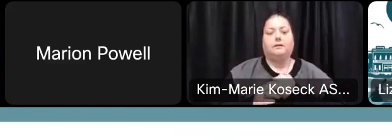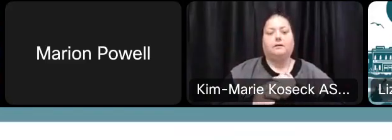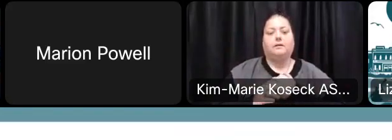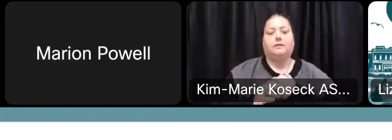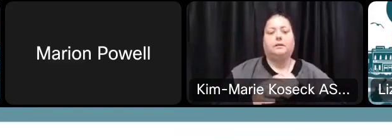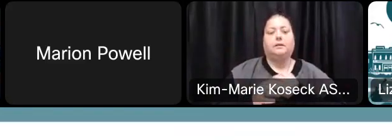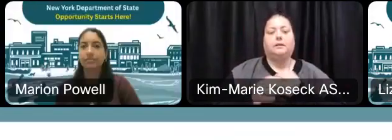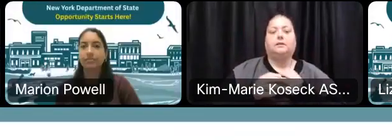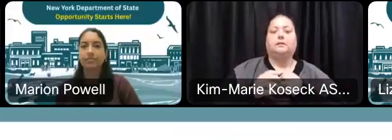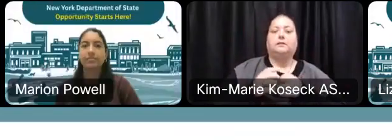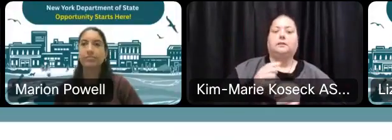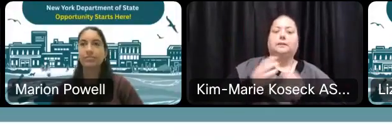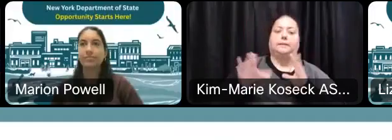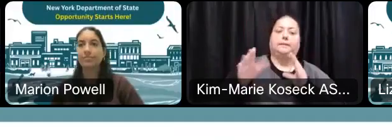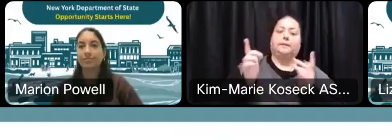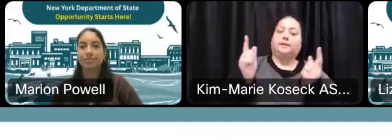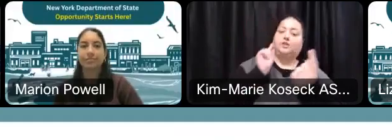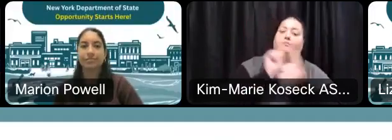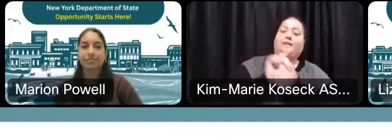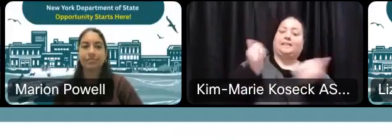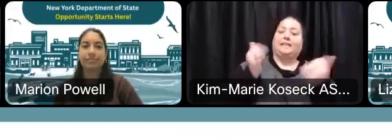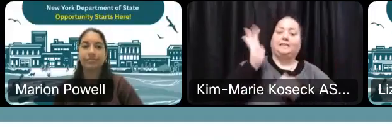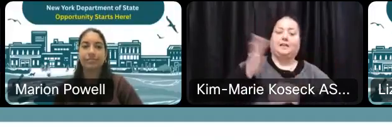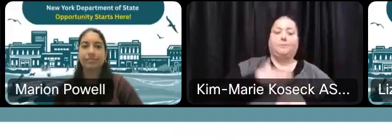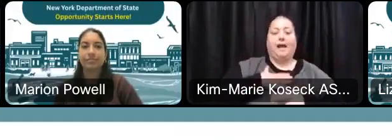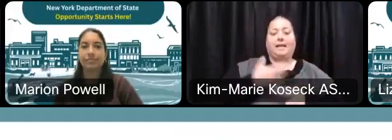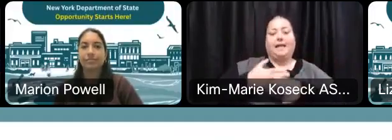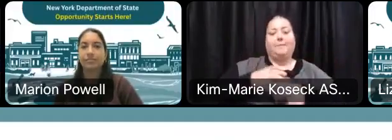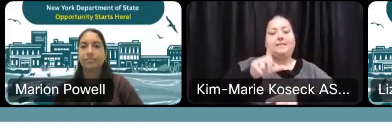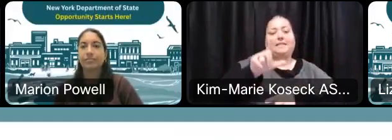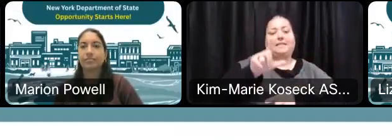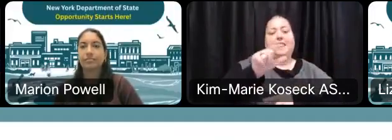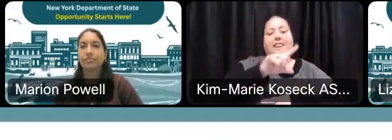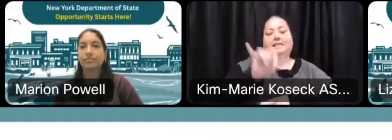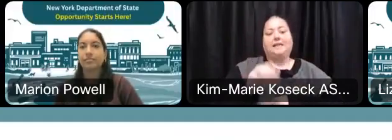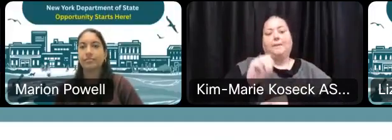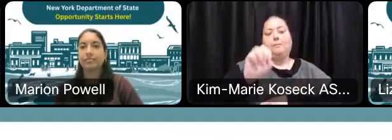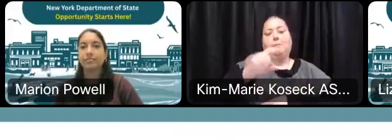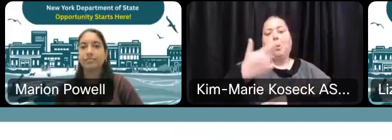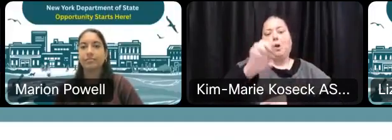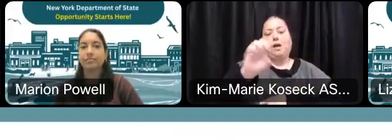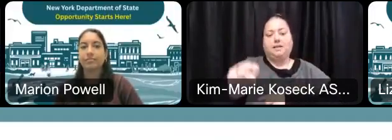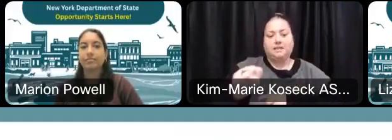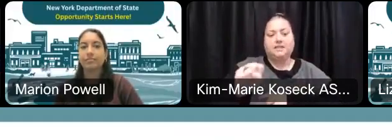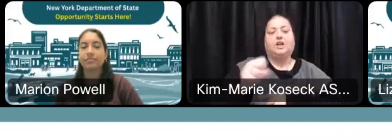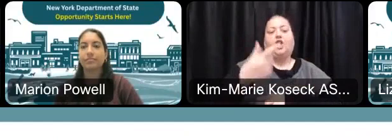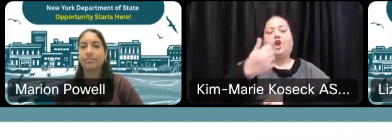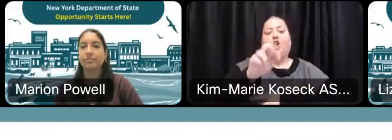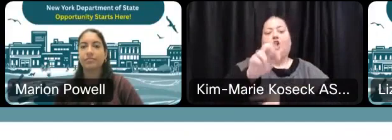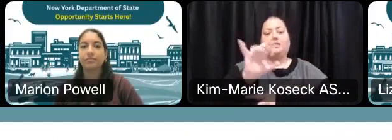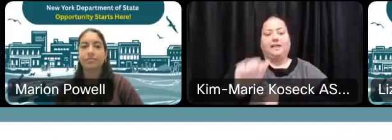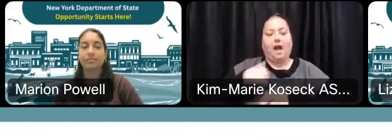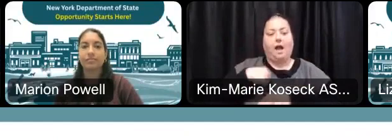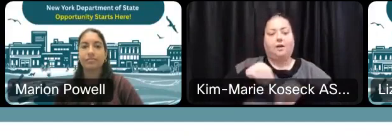So to meet today's speakers, I'm Lizzie Mogus Garcia. I'm an Ocean and Lakes Policy Analyst focusing